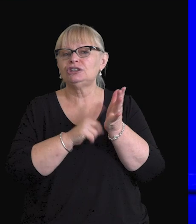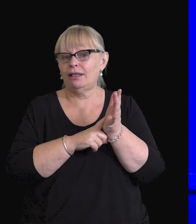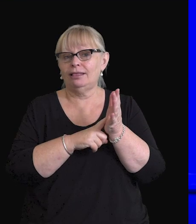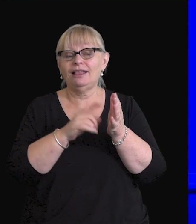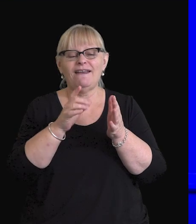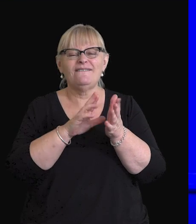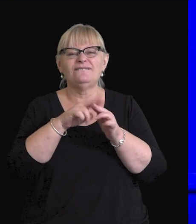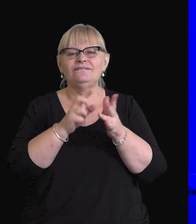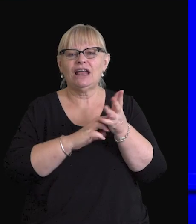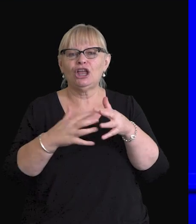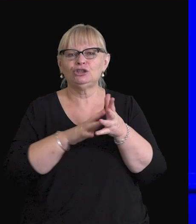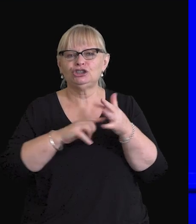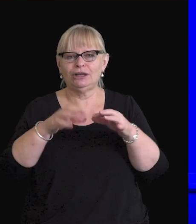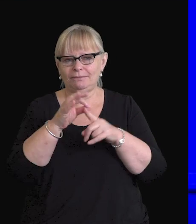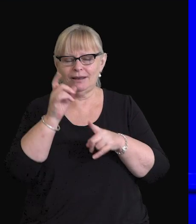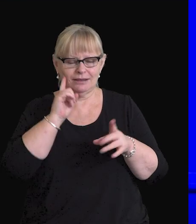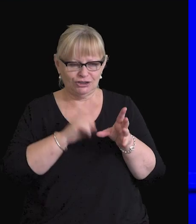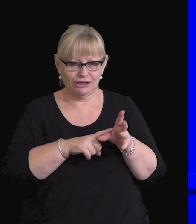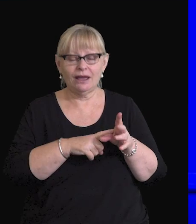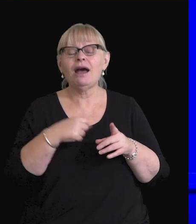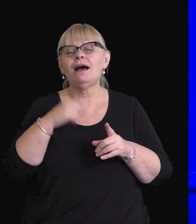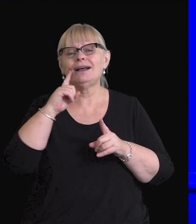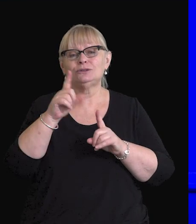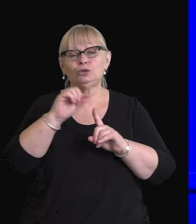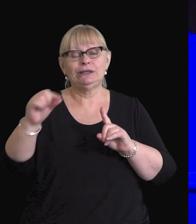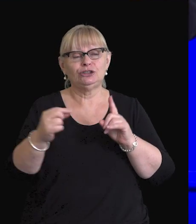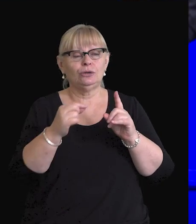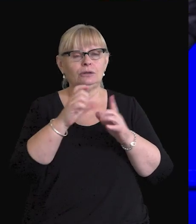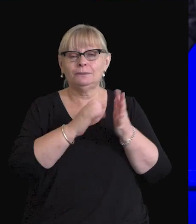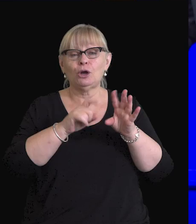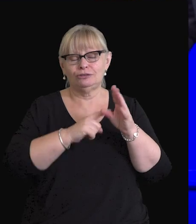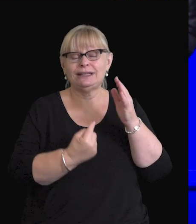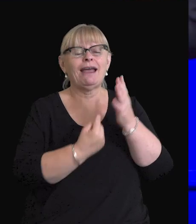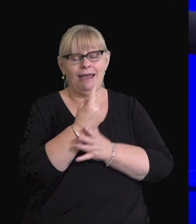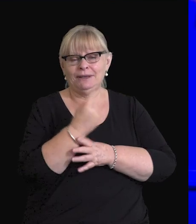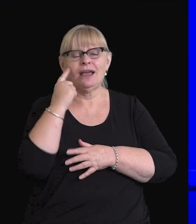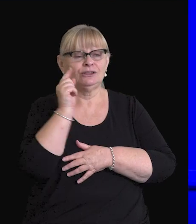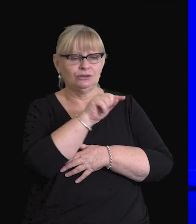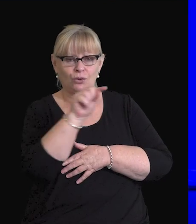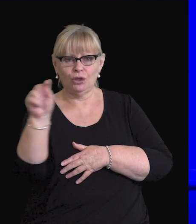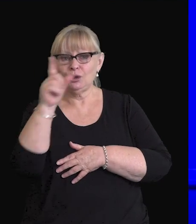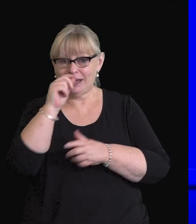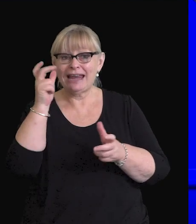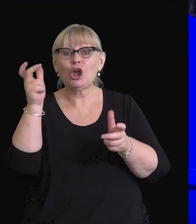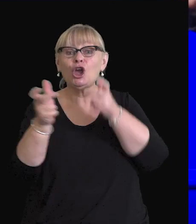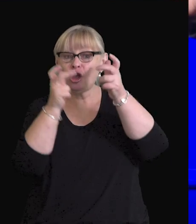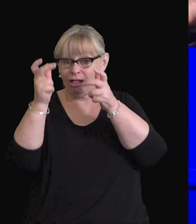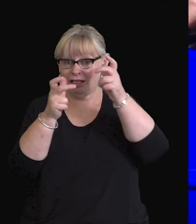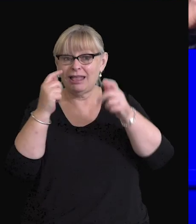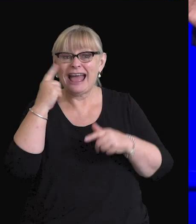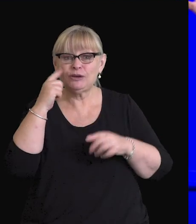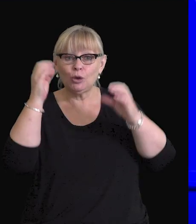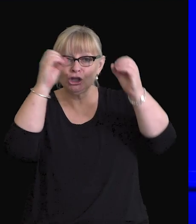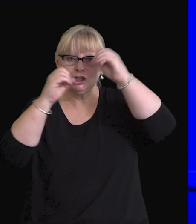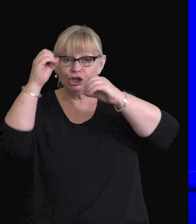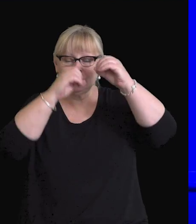smart and digital cities. The greatest of all was digital democracy happening in real time. And you can Google this. I want you to go home and check